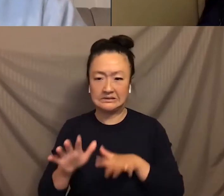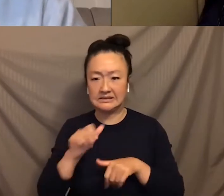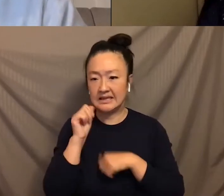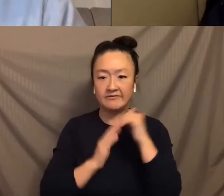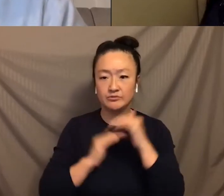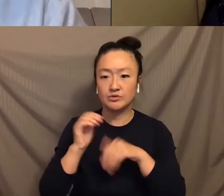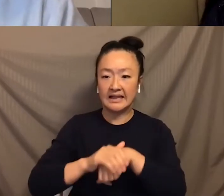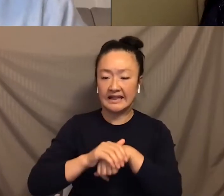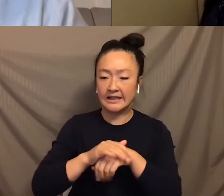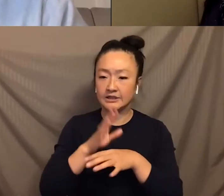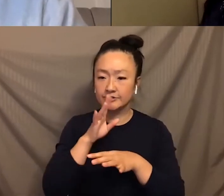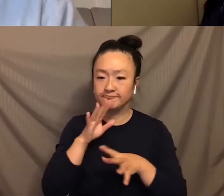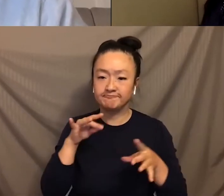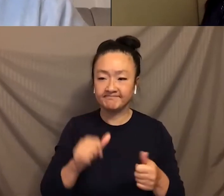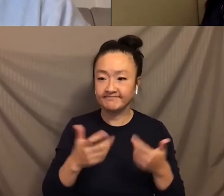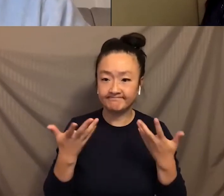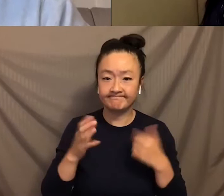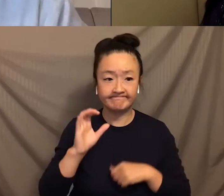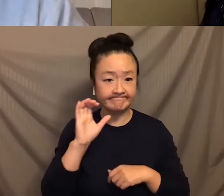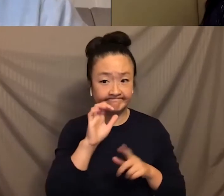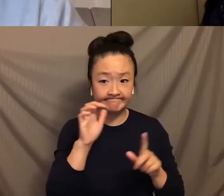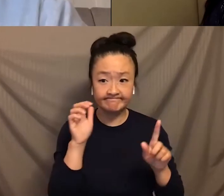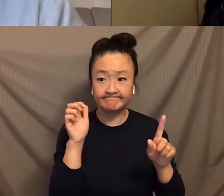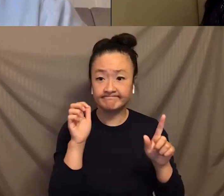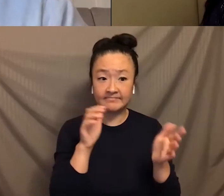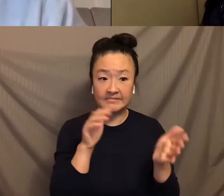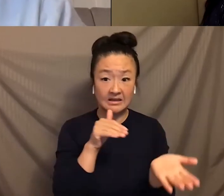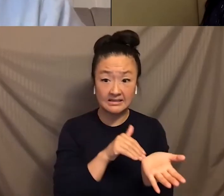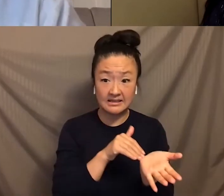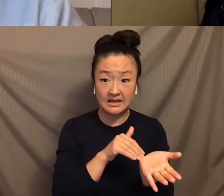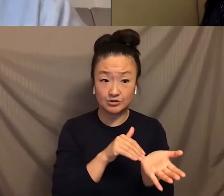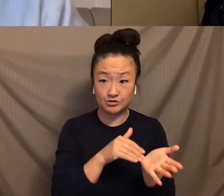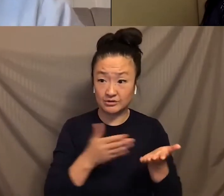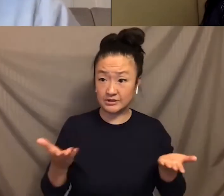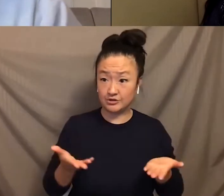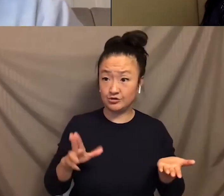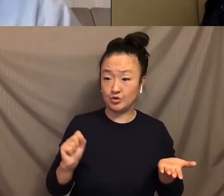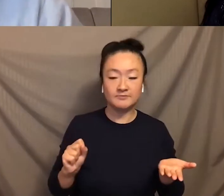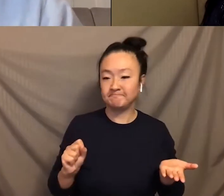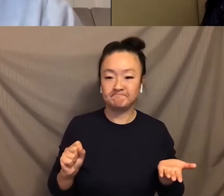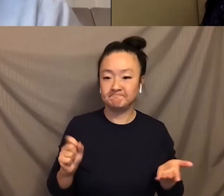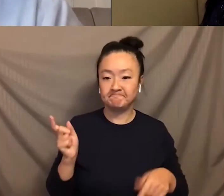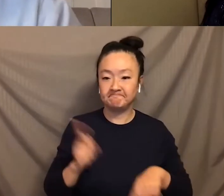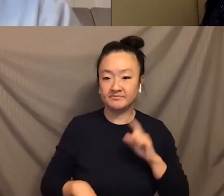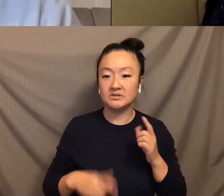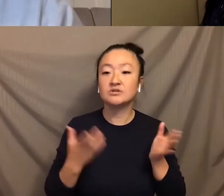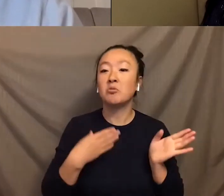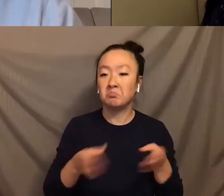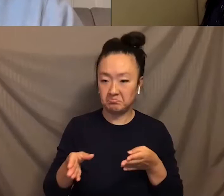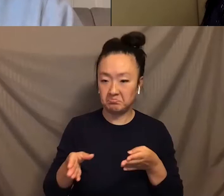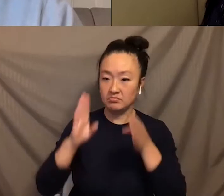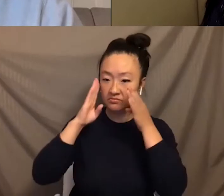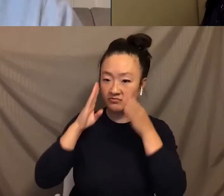longer find work as a doctor in her new adoptive home. And so instead, she began to focus her energies